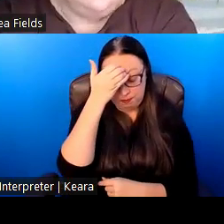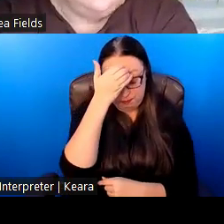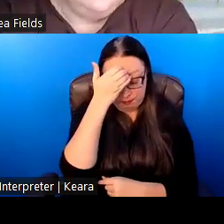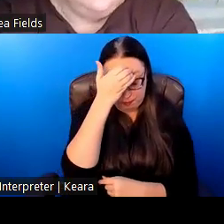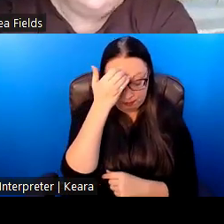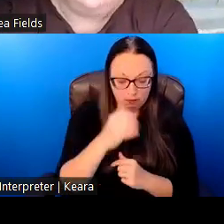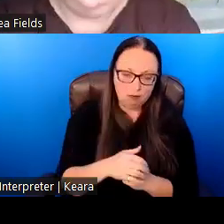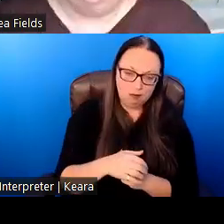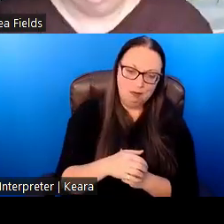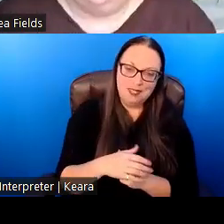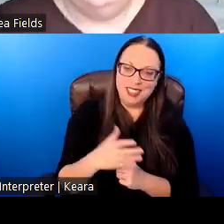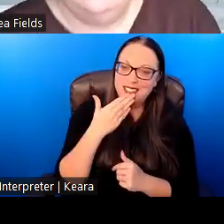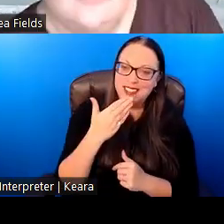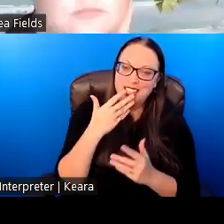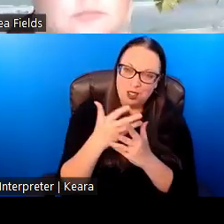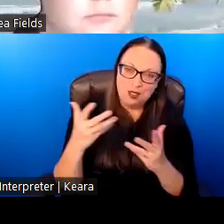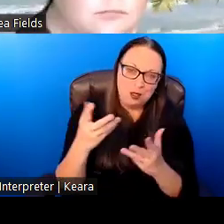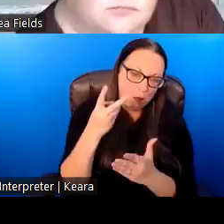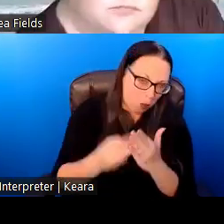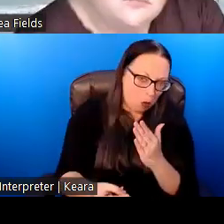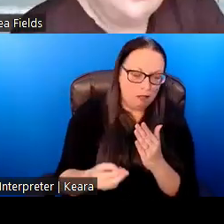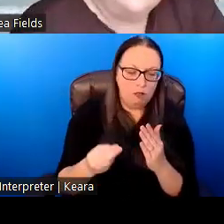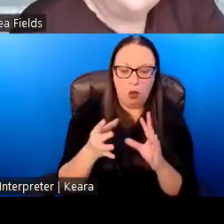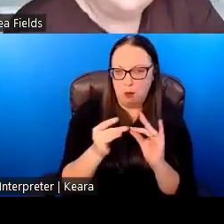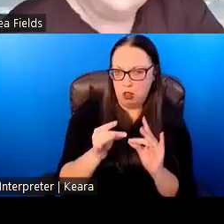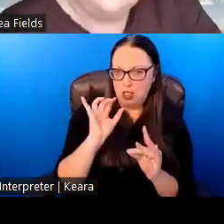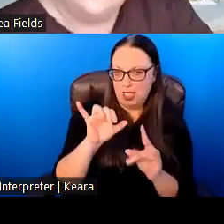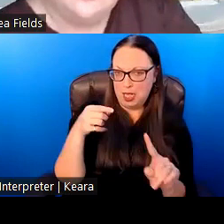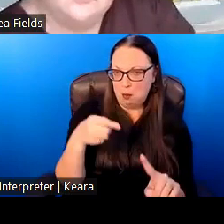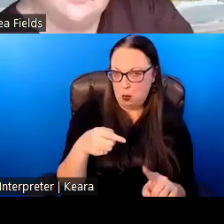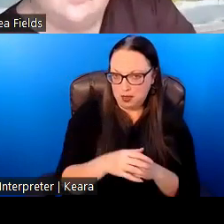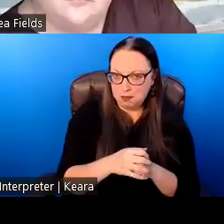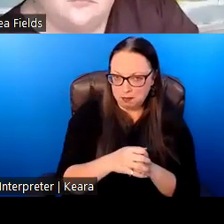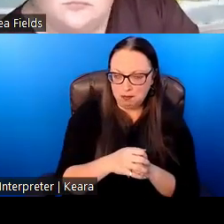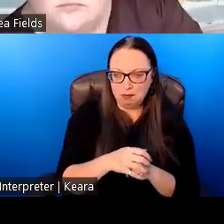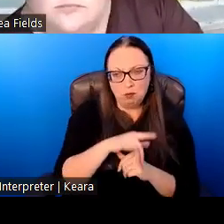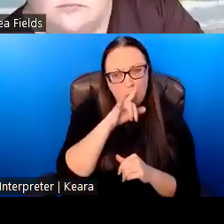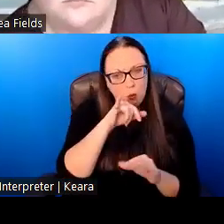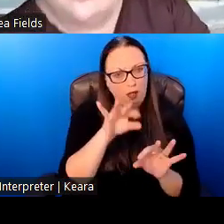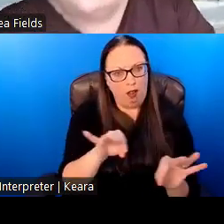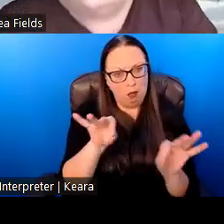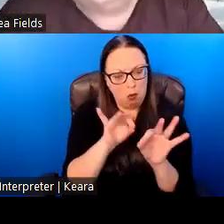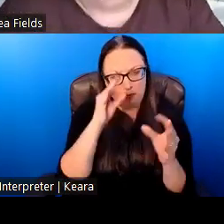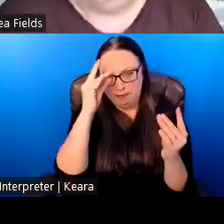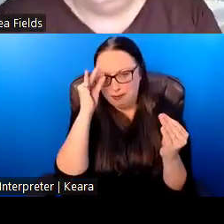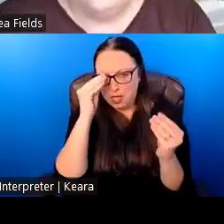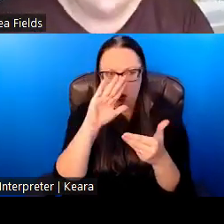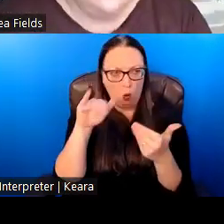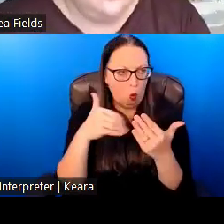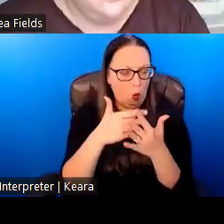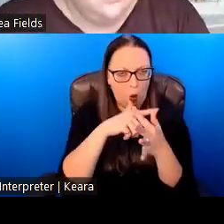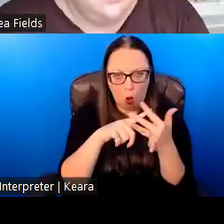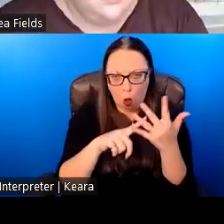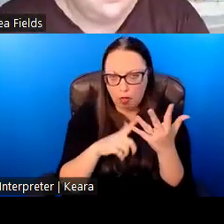Absolutely. Thank you both, Shelley and Shanna, for bringing up that point. It is so important when we're thinking about all of these services that